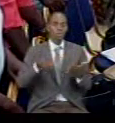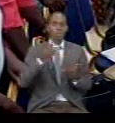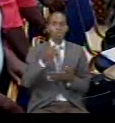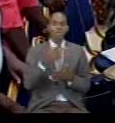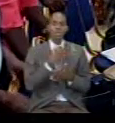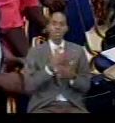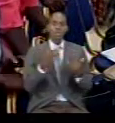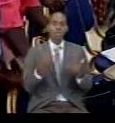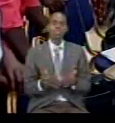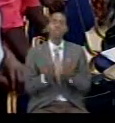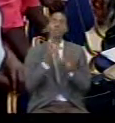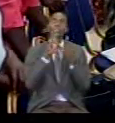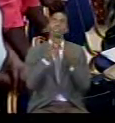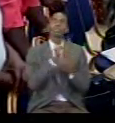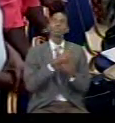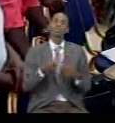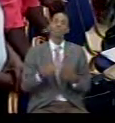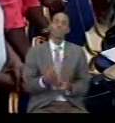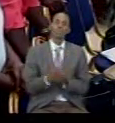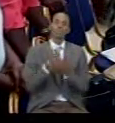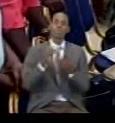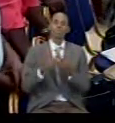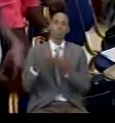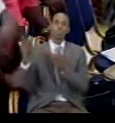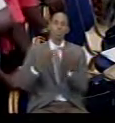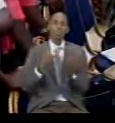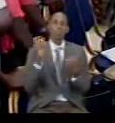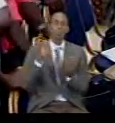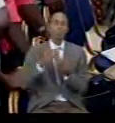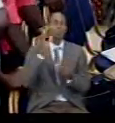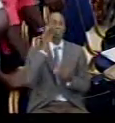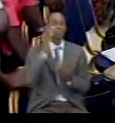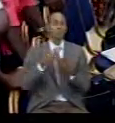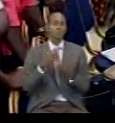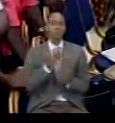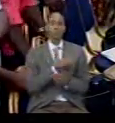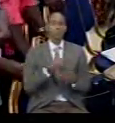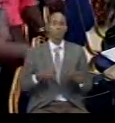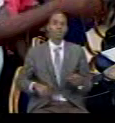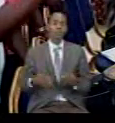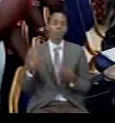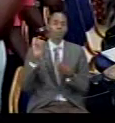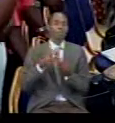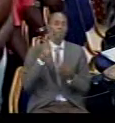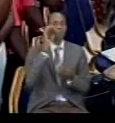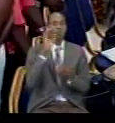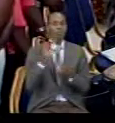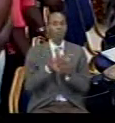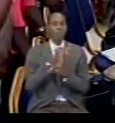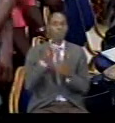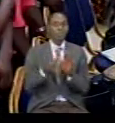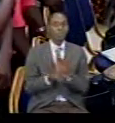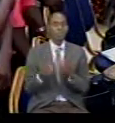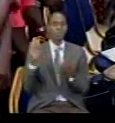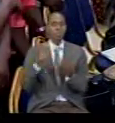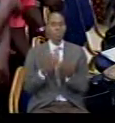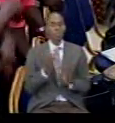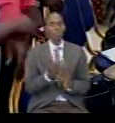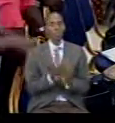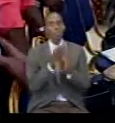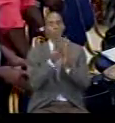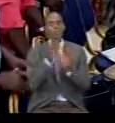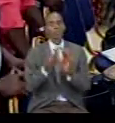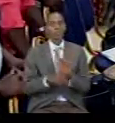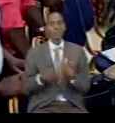more fruit unto the Lord. Fruitfulness, fruitfulness with faithfulness, with a fellowship, and we're totally